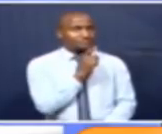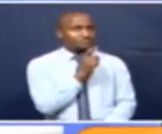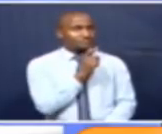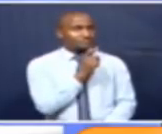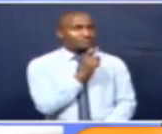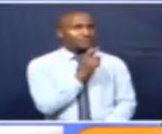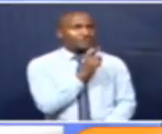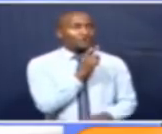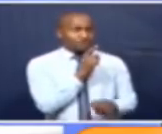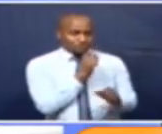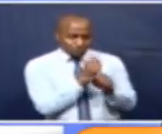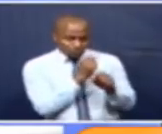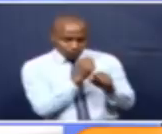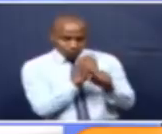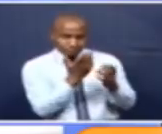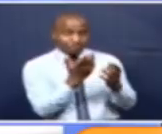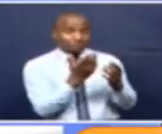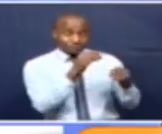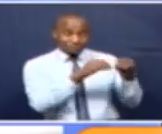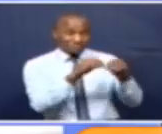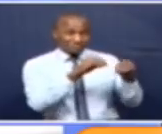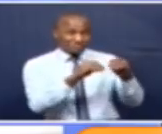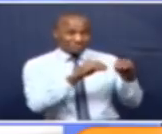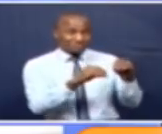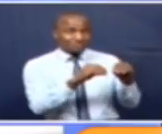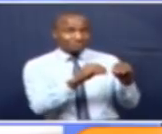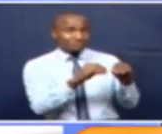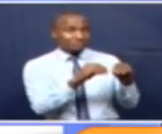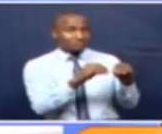pretty fair and credible election, right?